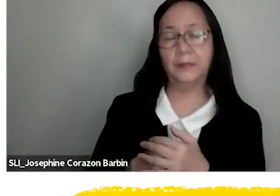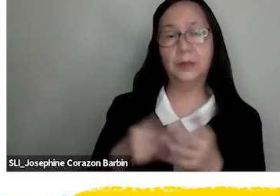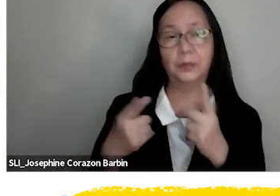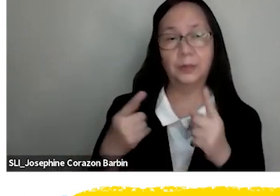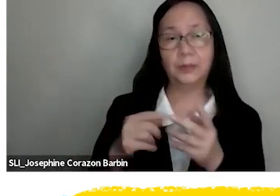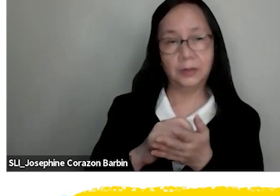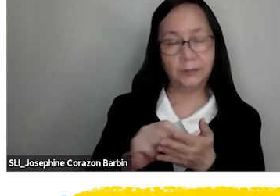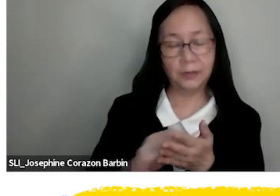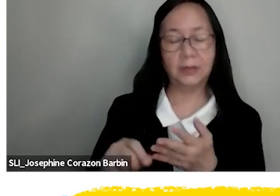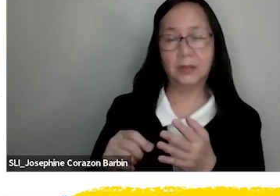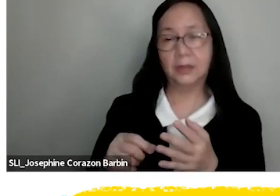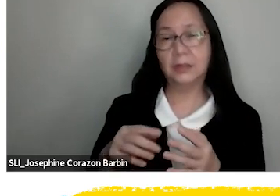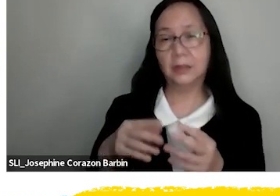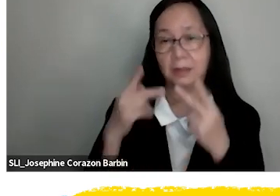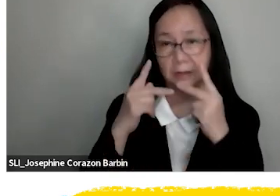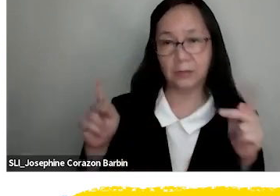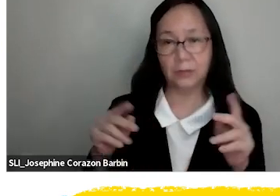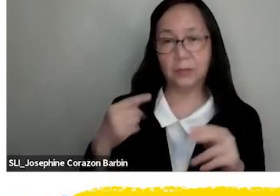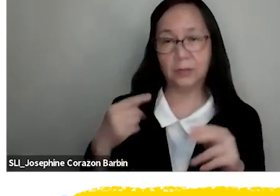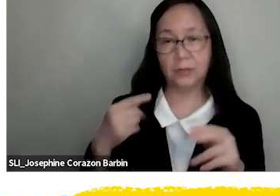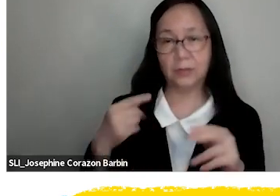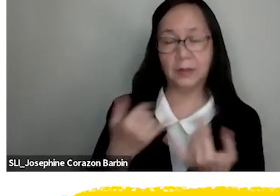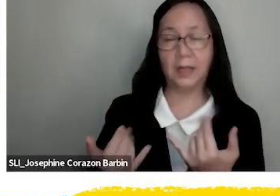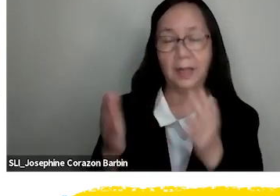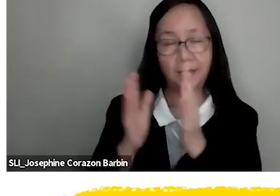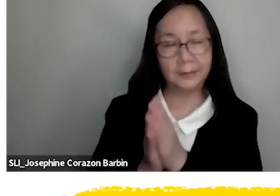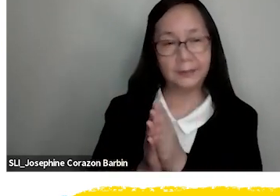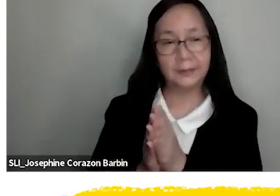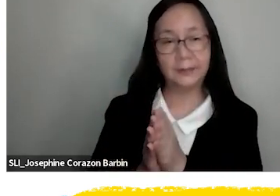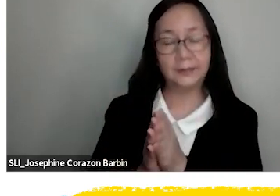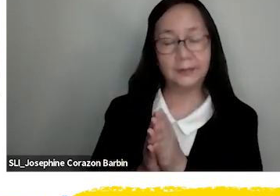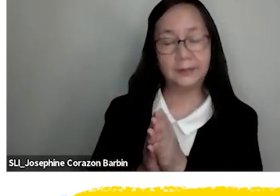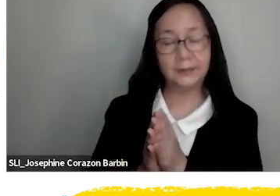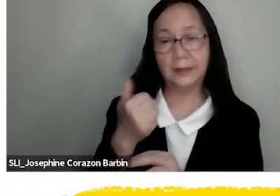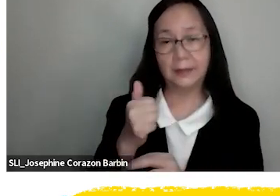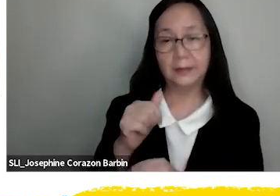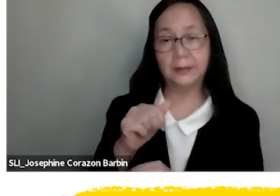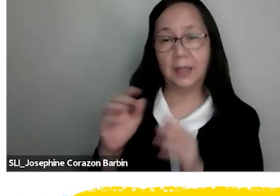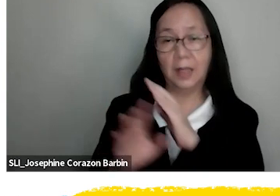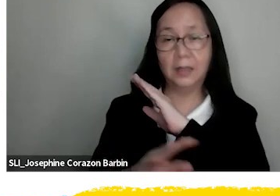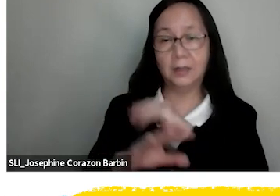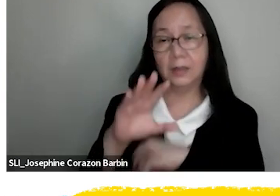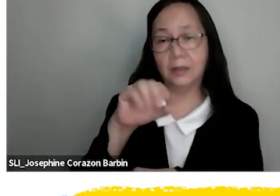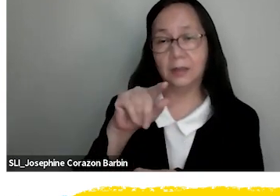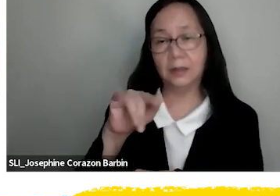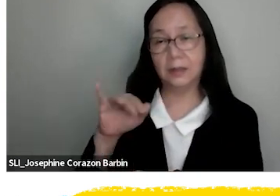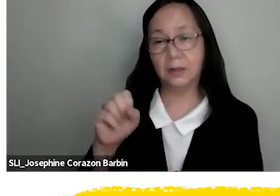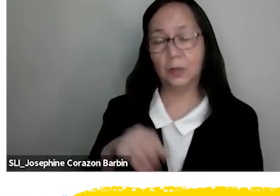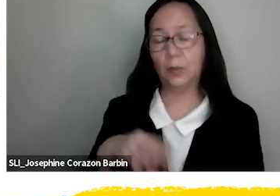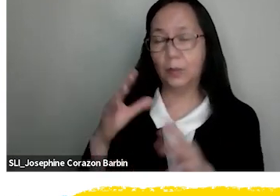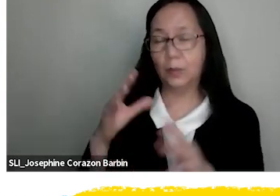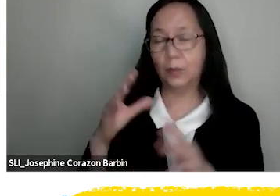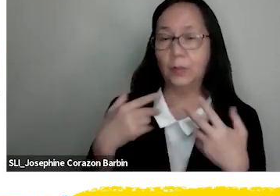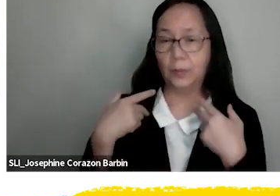the declaration, we ask all the 10 countries to conduct consultation with children in